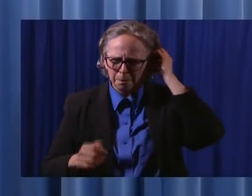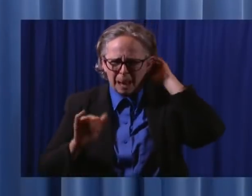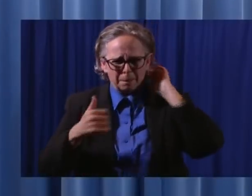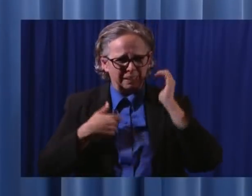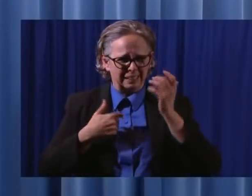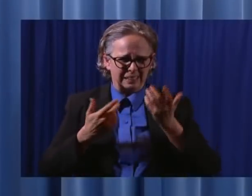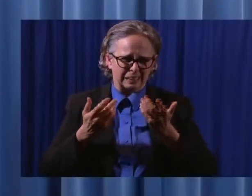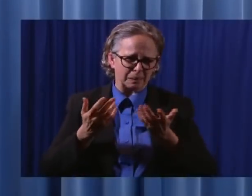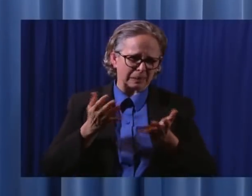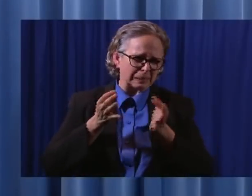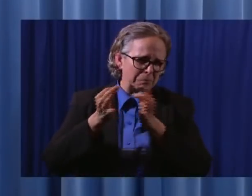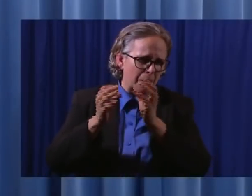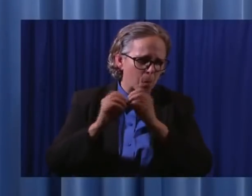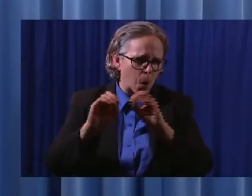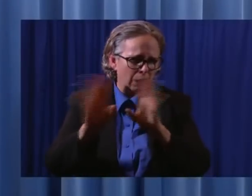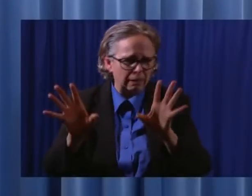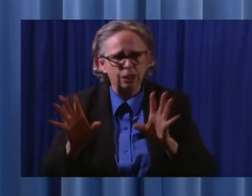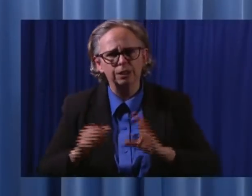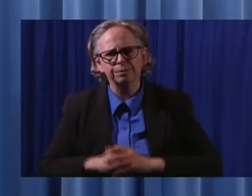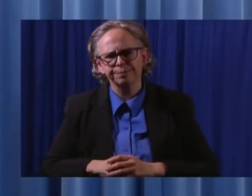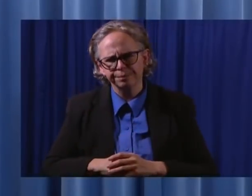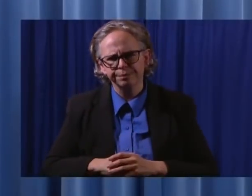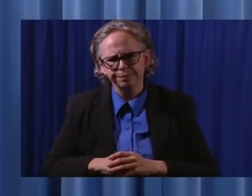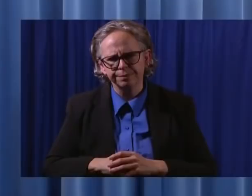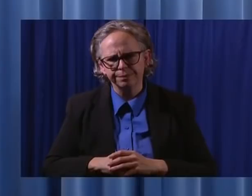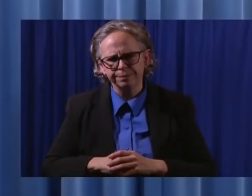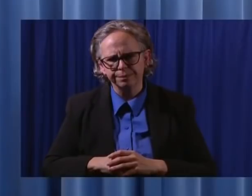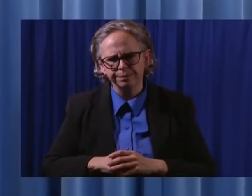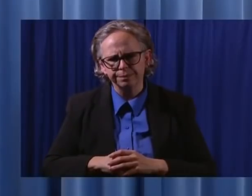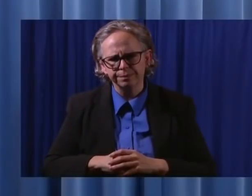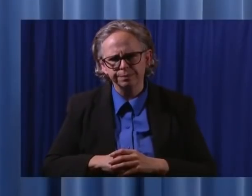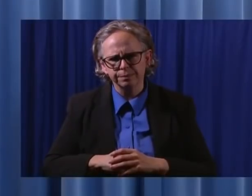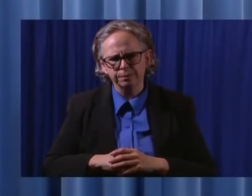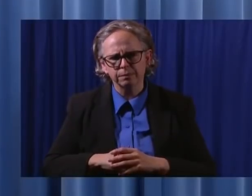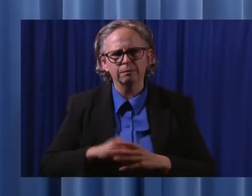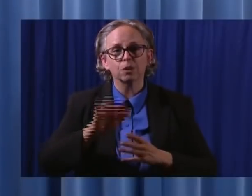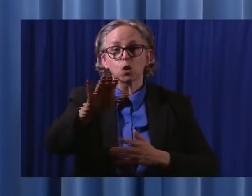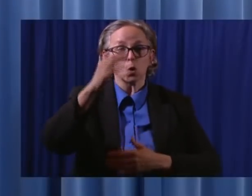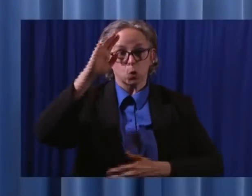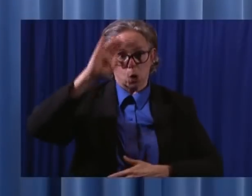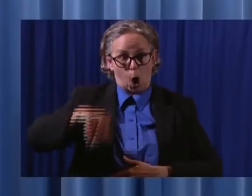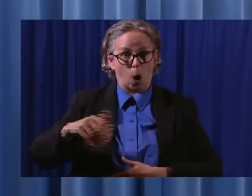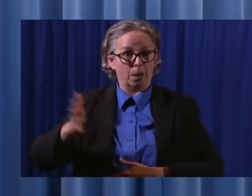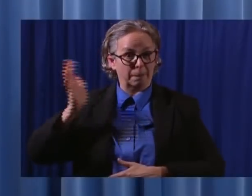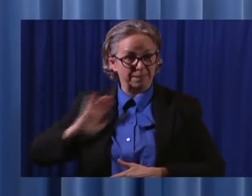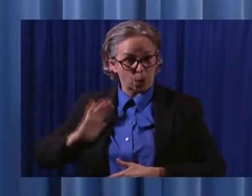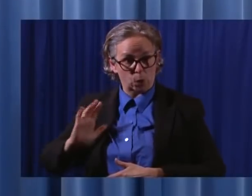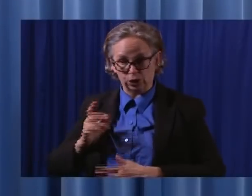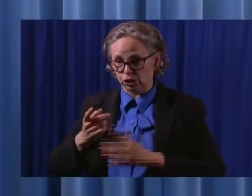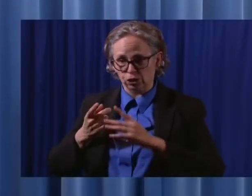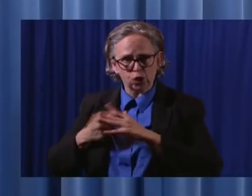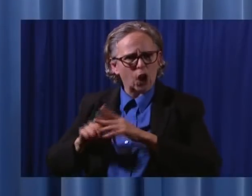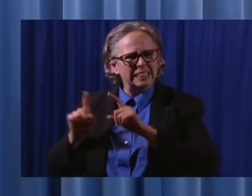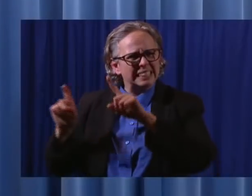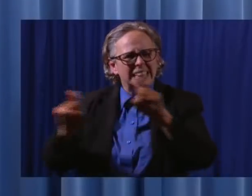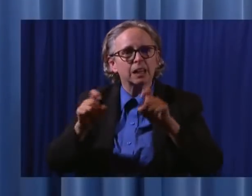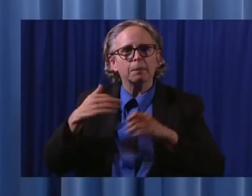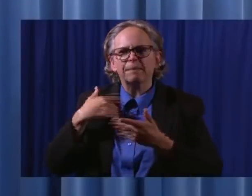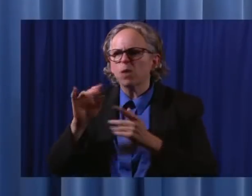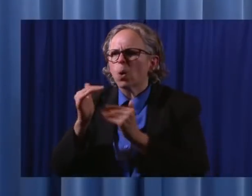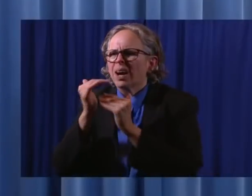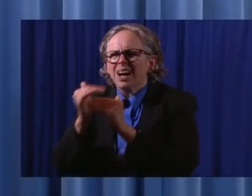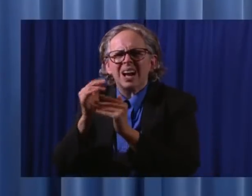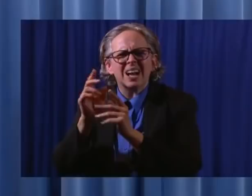I understand, and that is that, you know, when we started this, we were very restrictive in regard to who